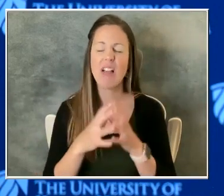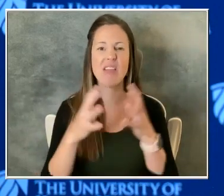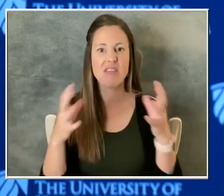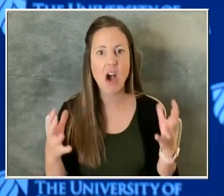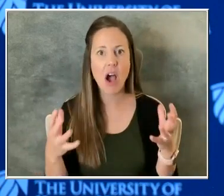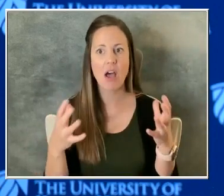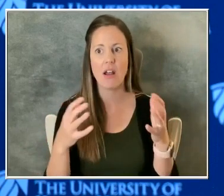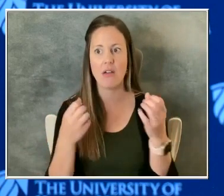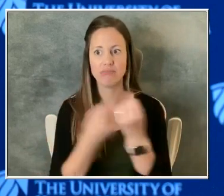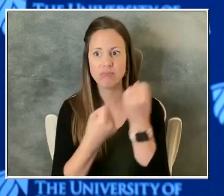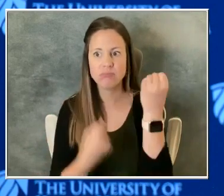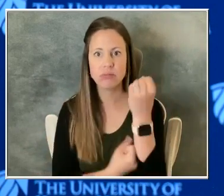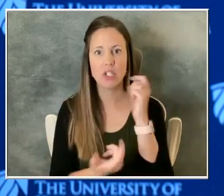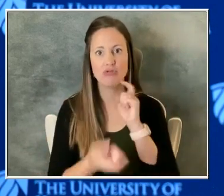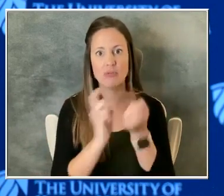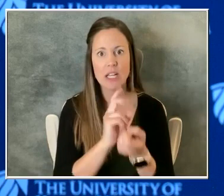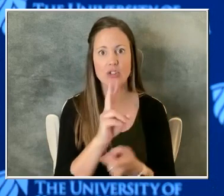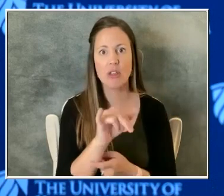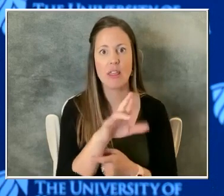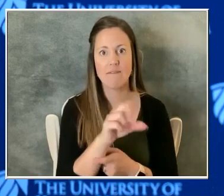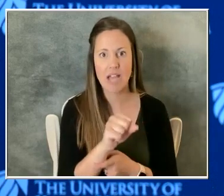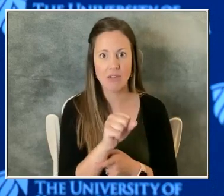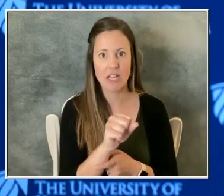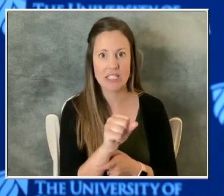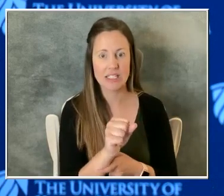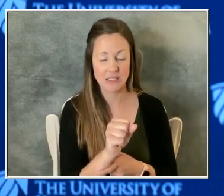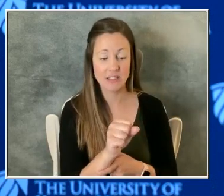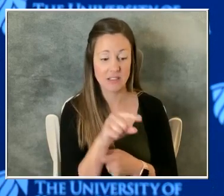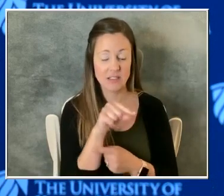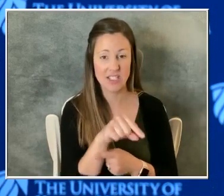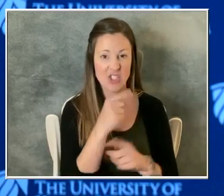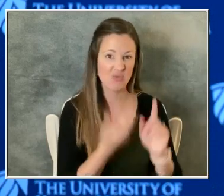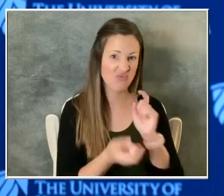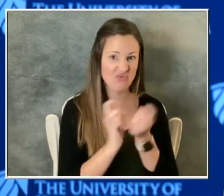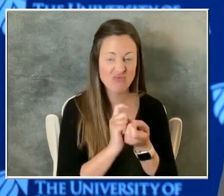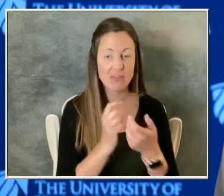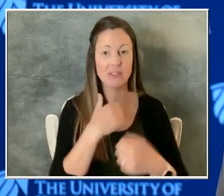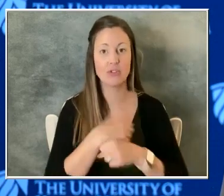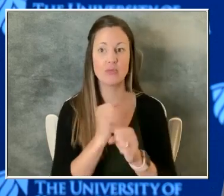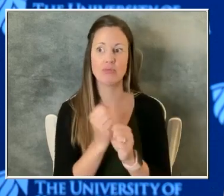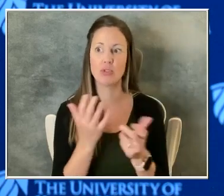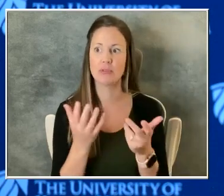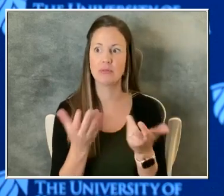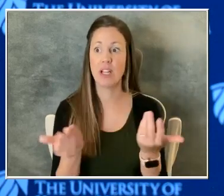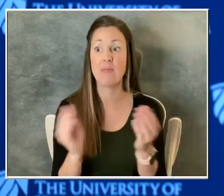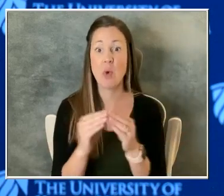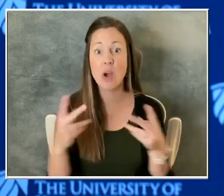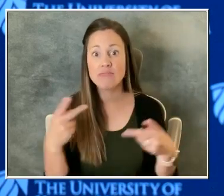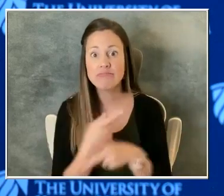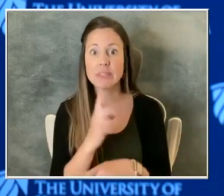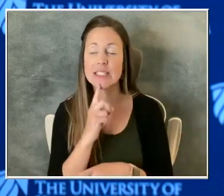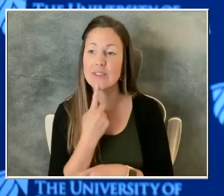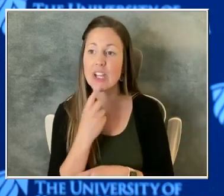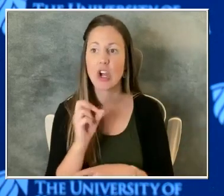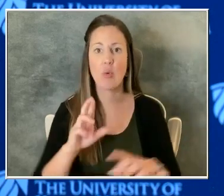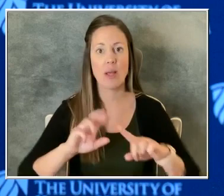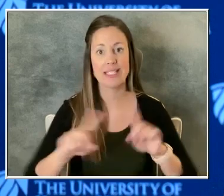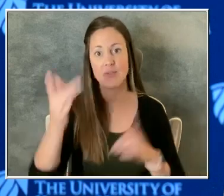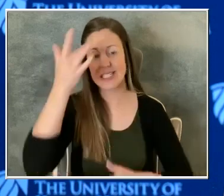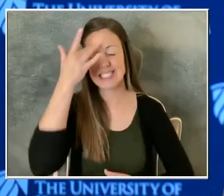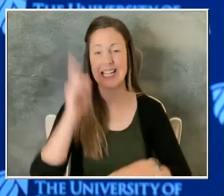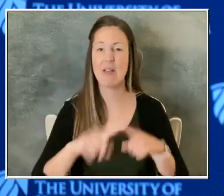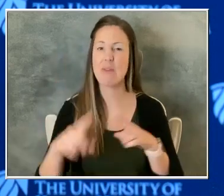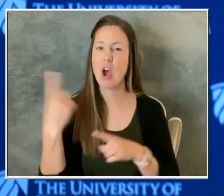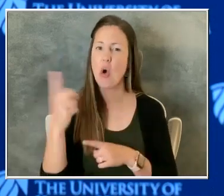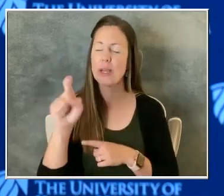itself to produce things like increased severity or different disease, but we need to always be vigilant and watch